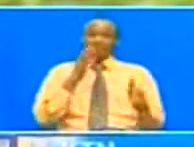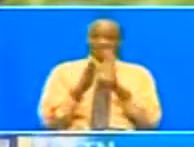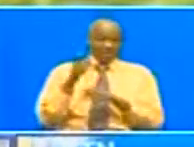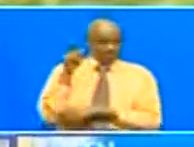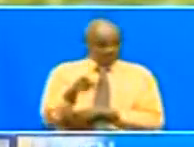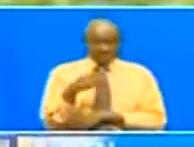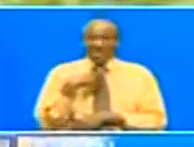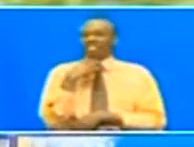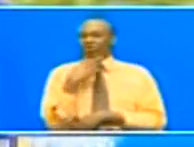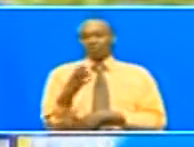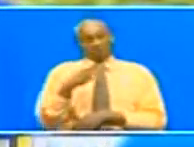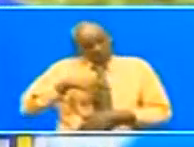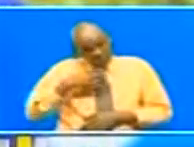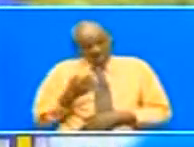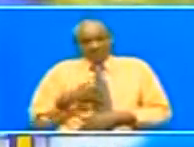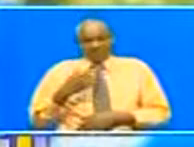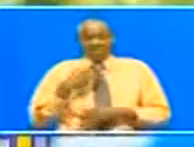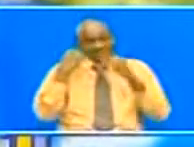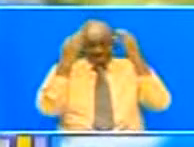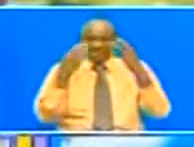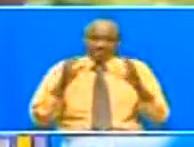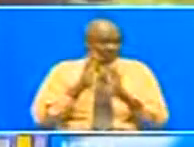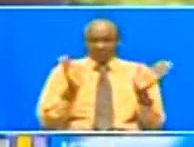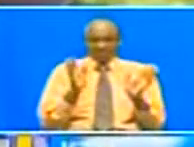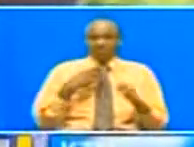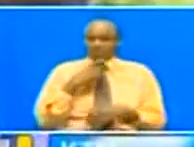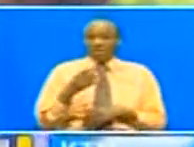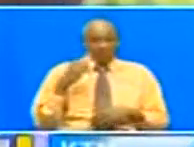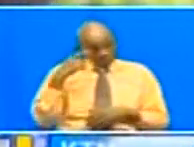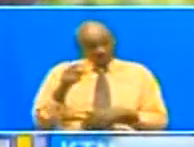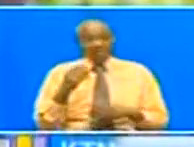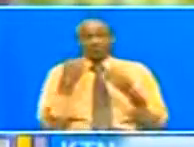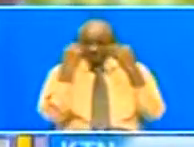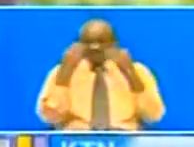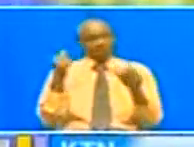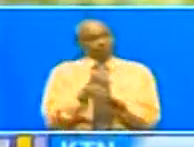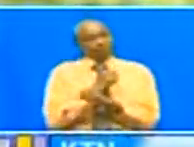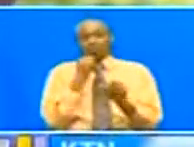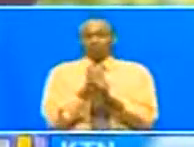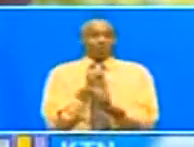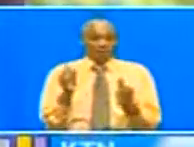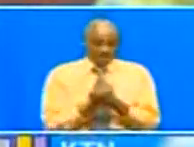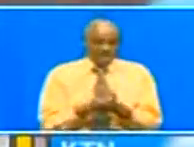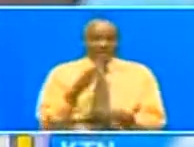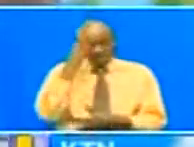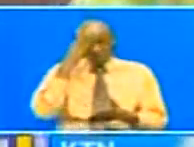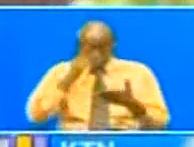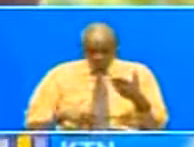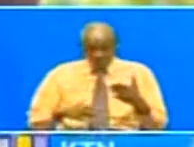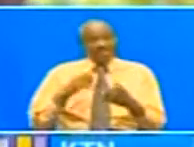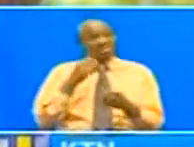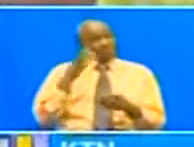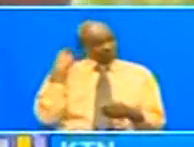so I don't want to put myself in pressure, because I know if you put yourself on pressure, so you will not perform. Because I know what I've been doing